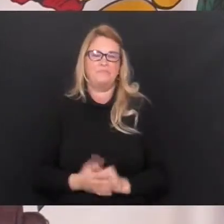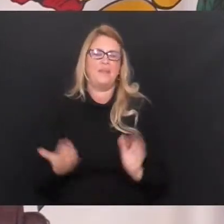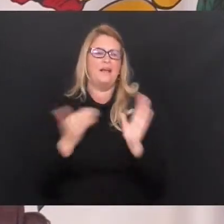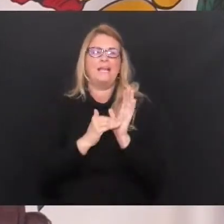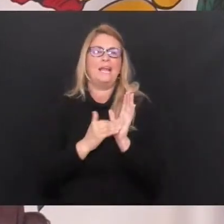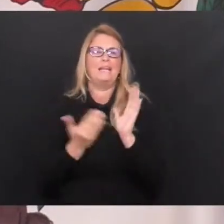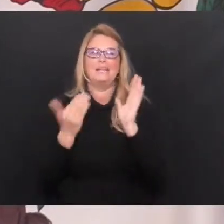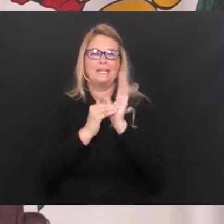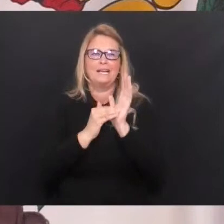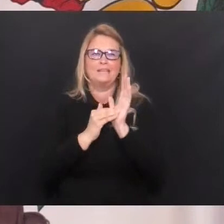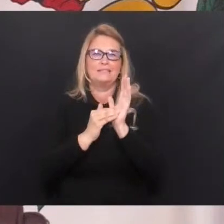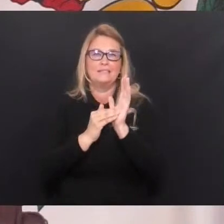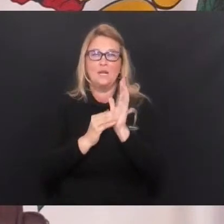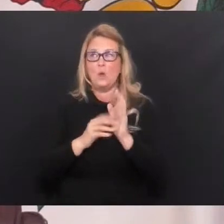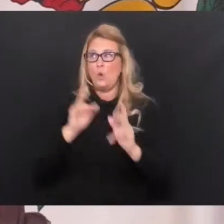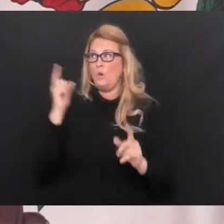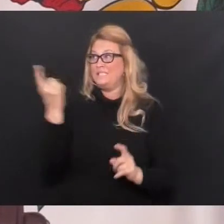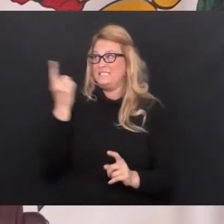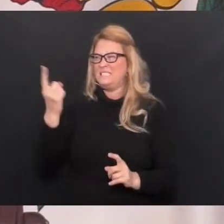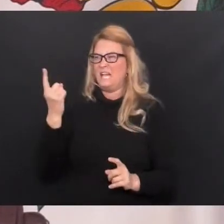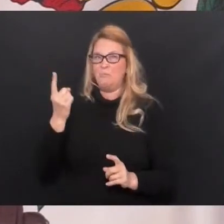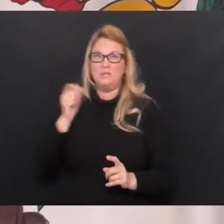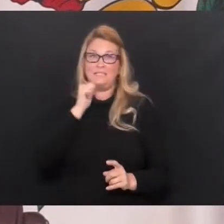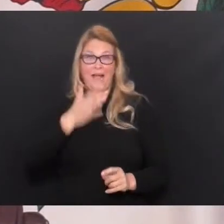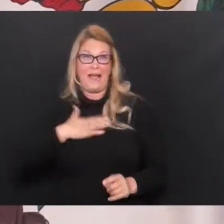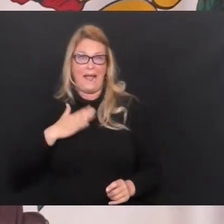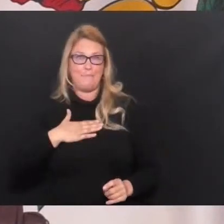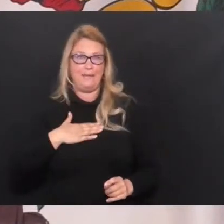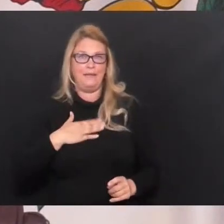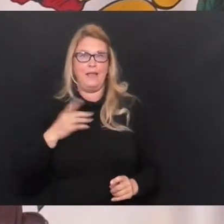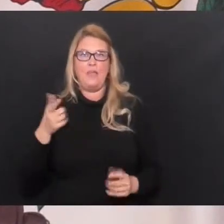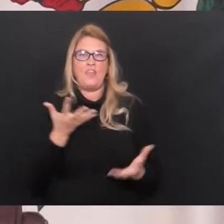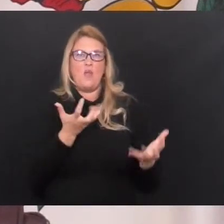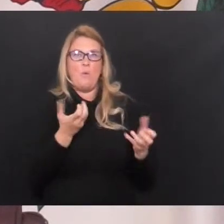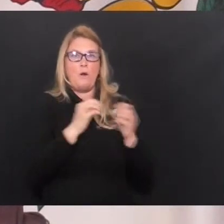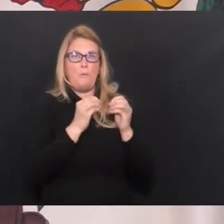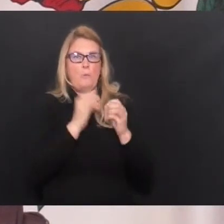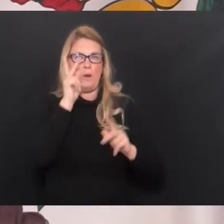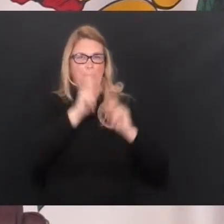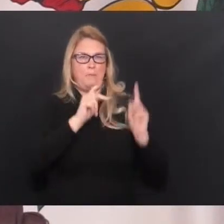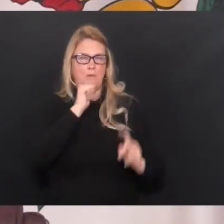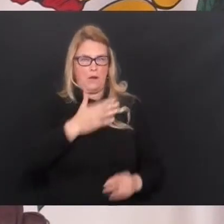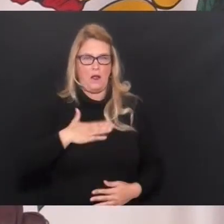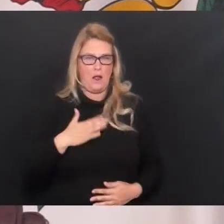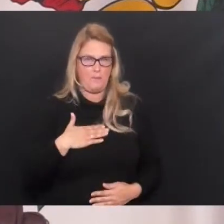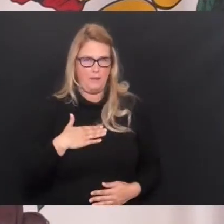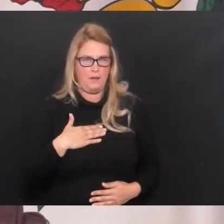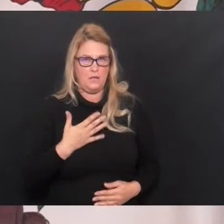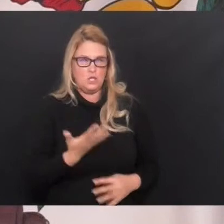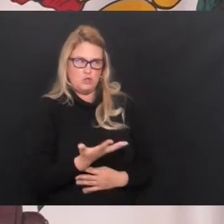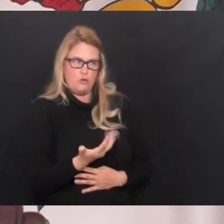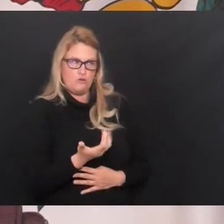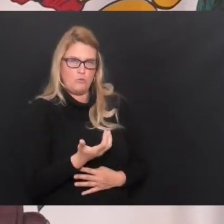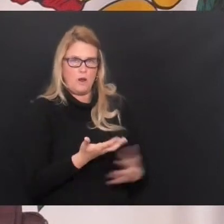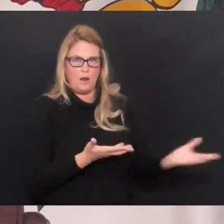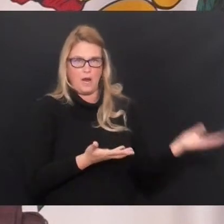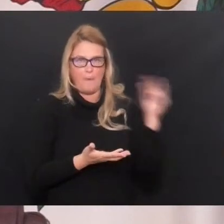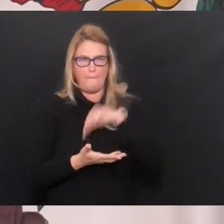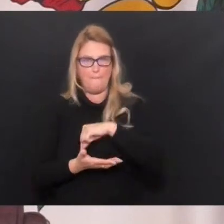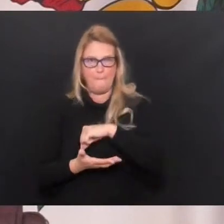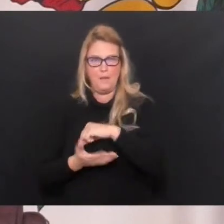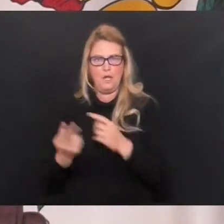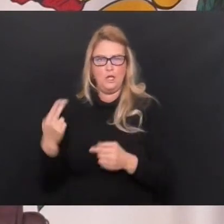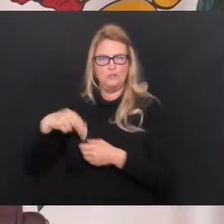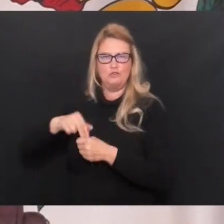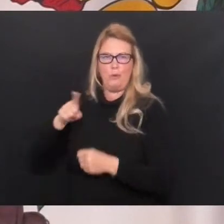this: misery loves company. Misery loves company. And these miserable